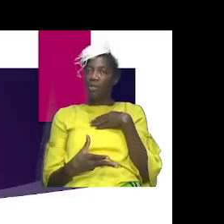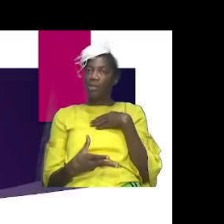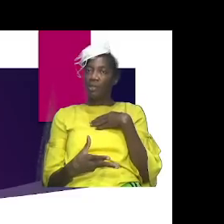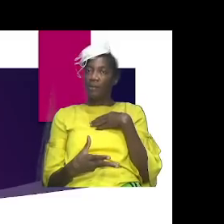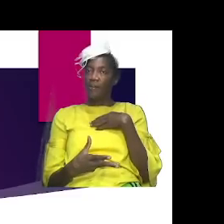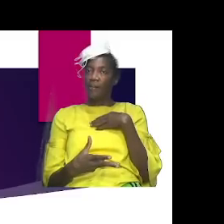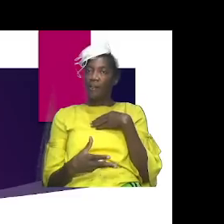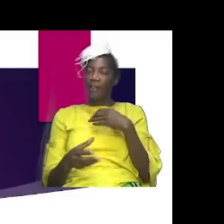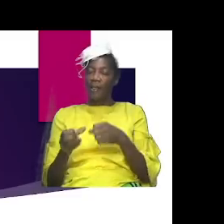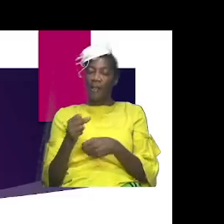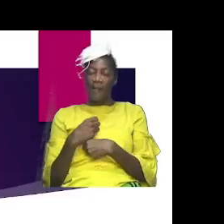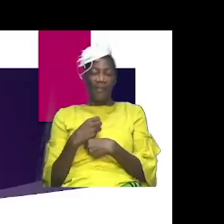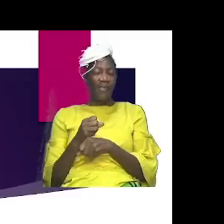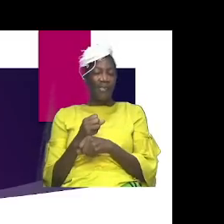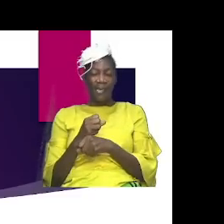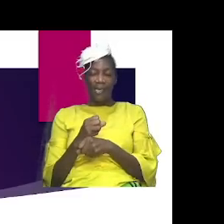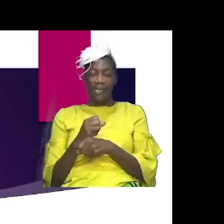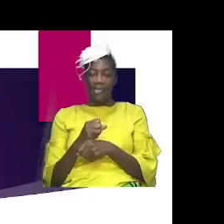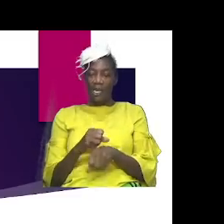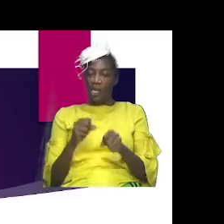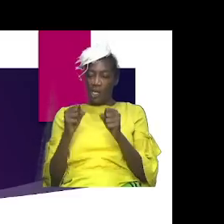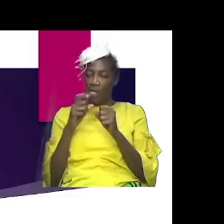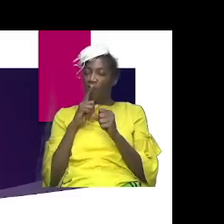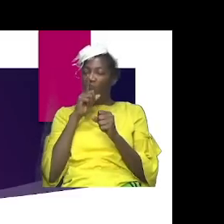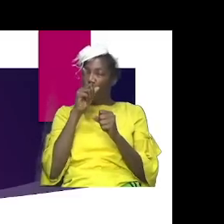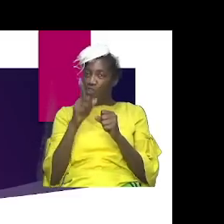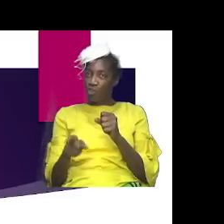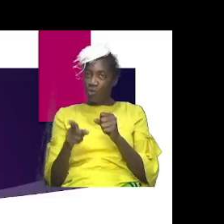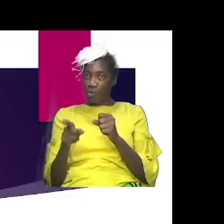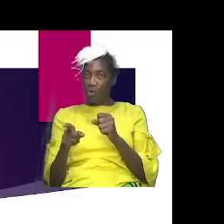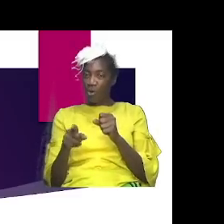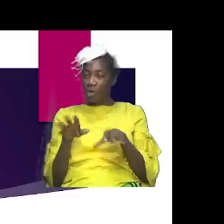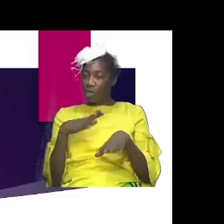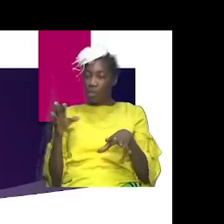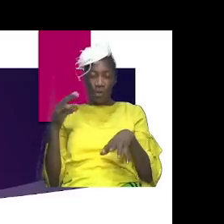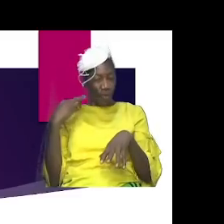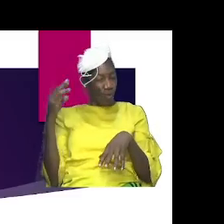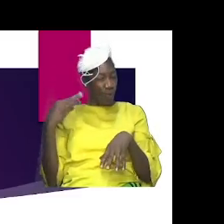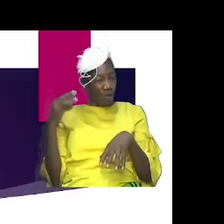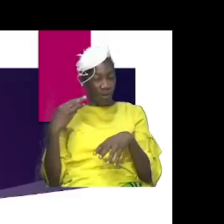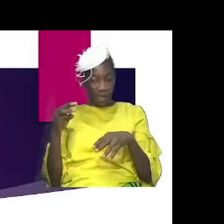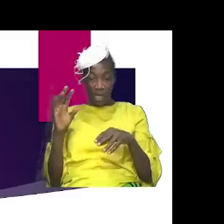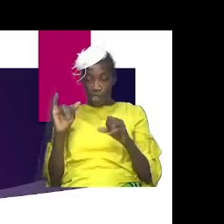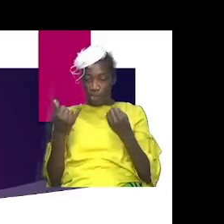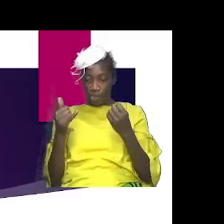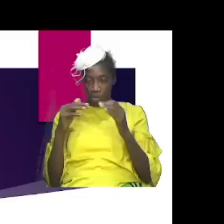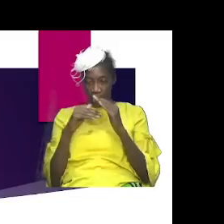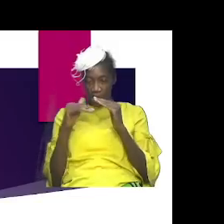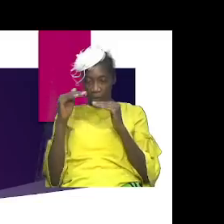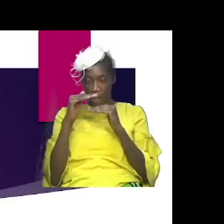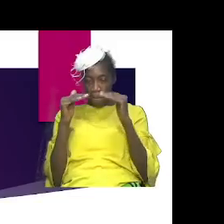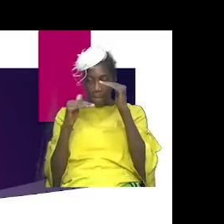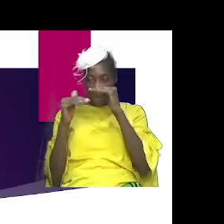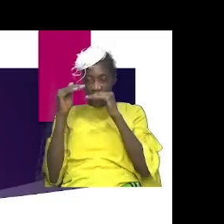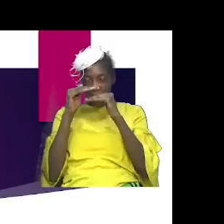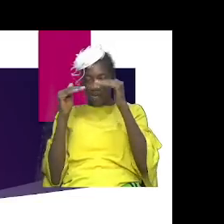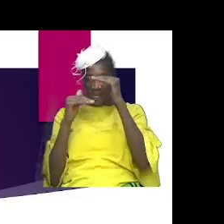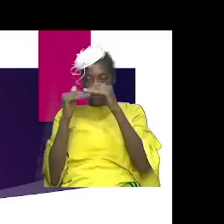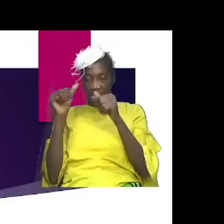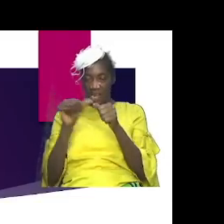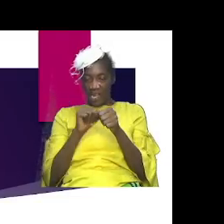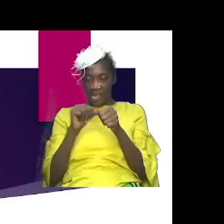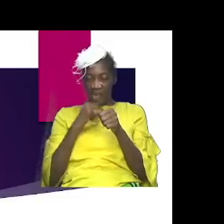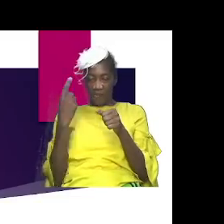it is set and it is solid. You don't worry about the foundation. You just build the structure now. So Paul is saying, every one of us are